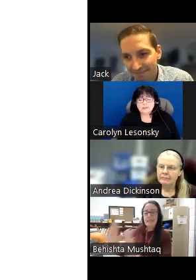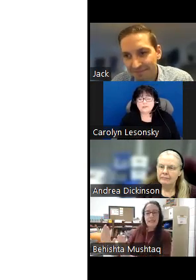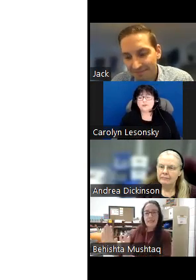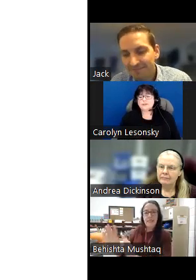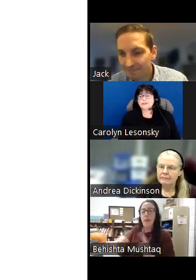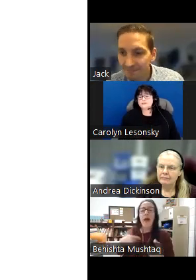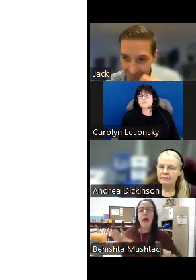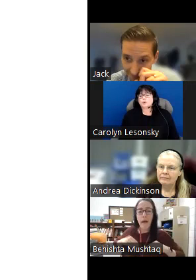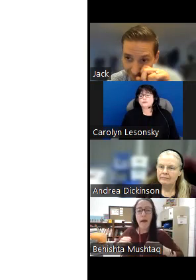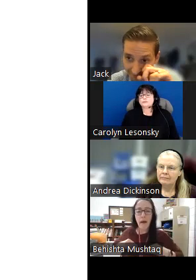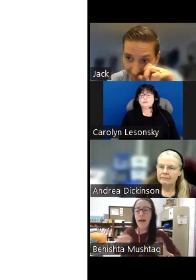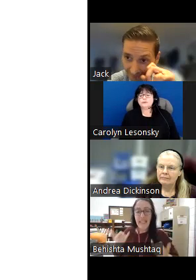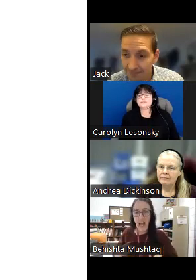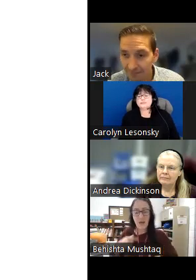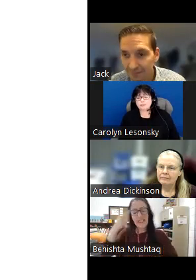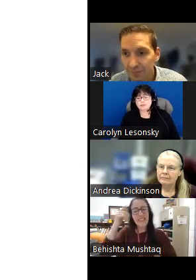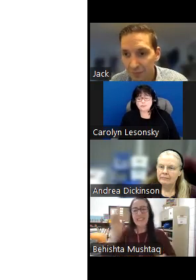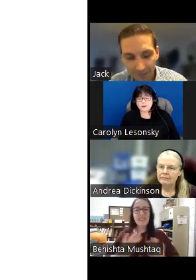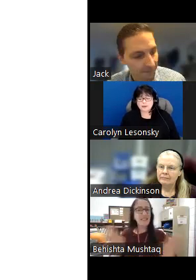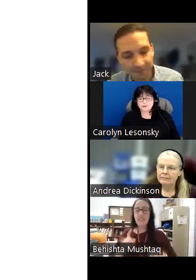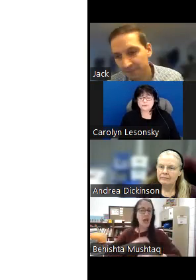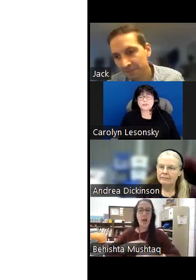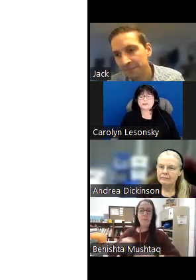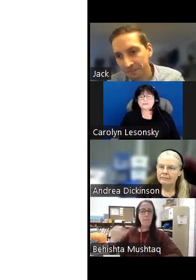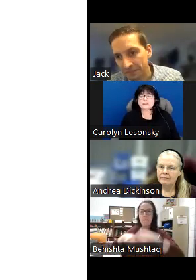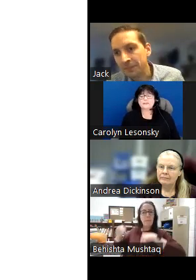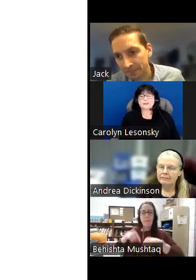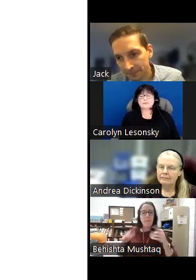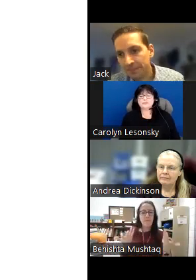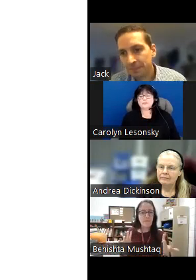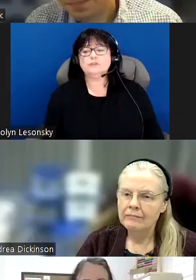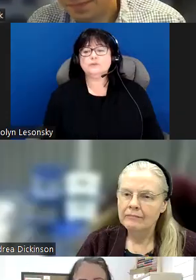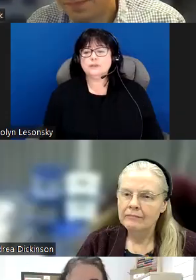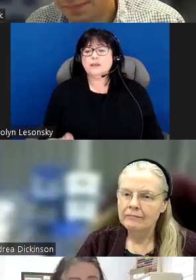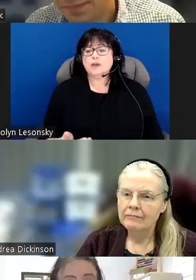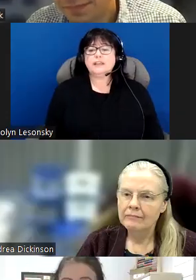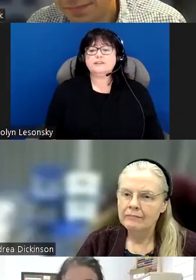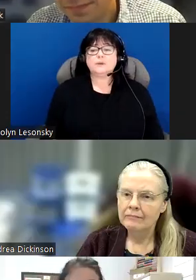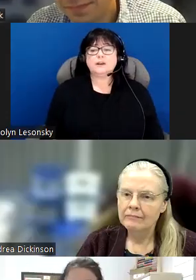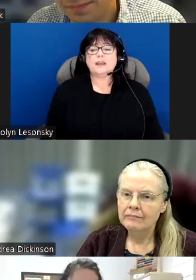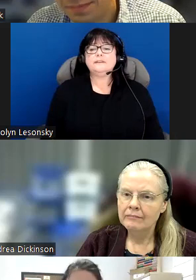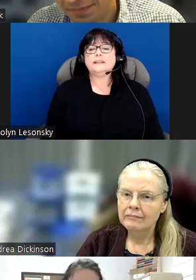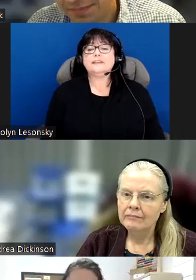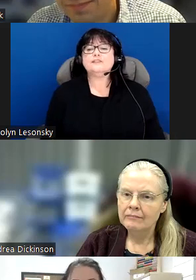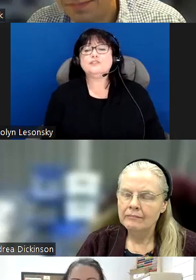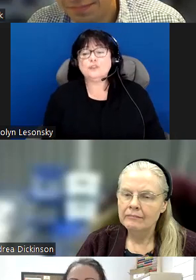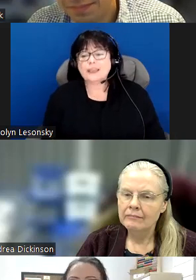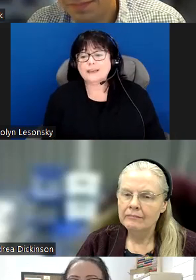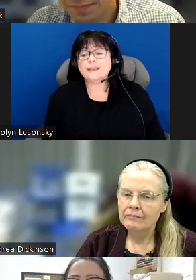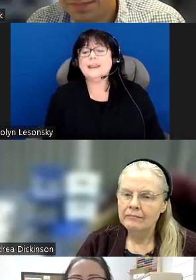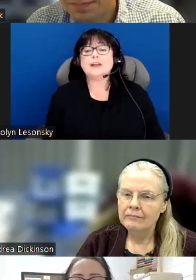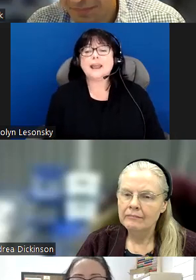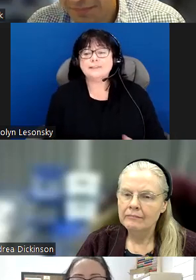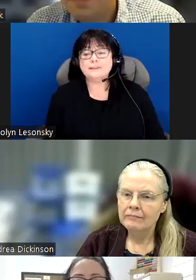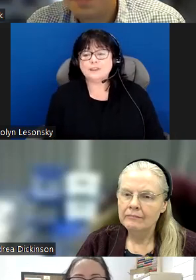them. So I think it's important to establish barriers because I've come to a place where I feel like it's too late.